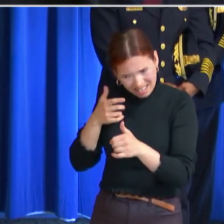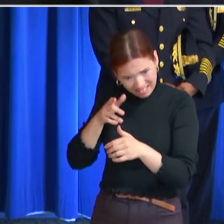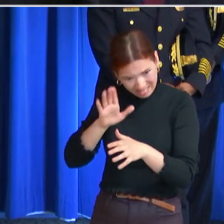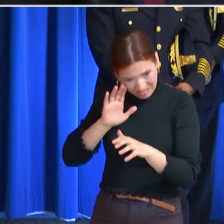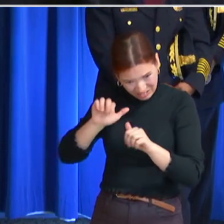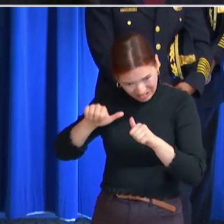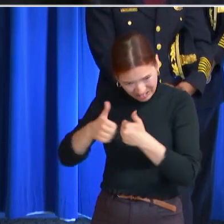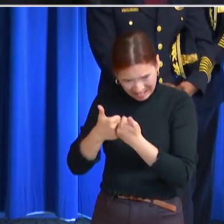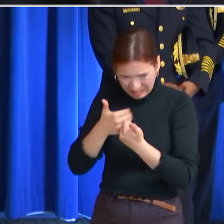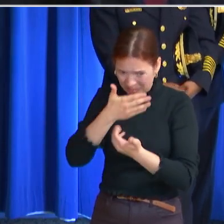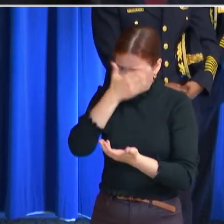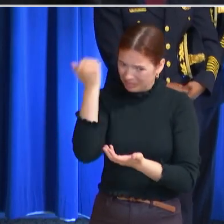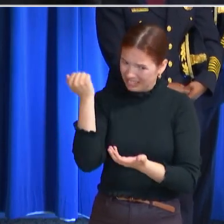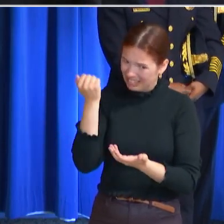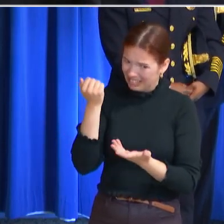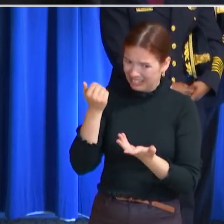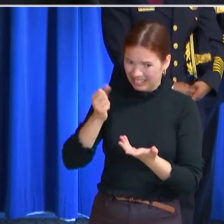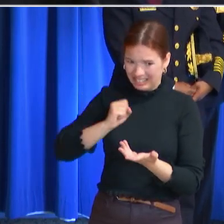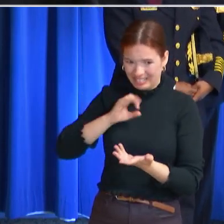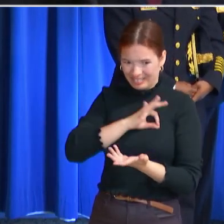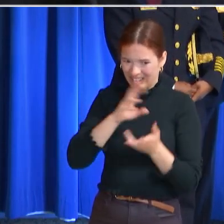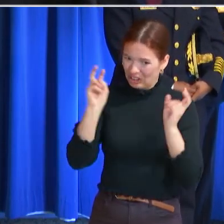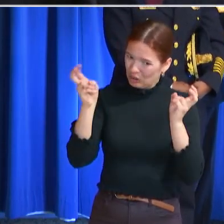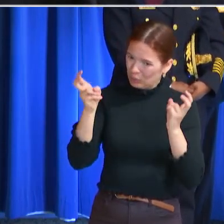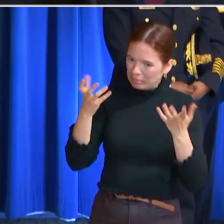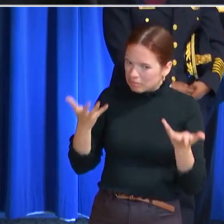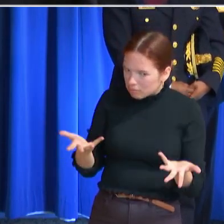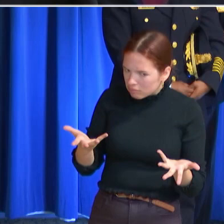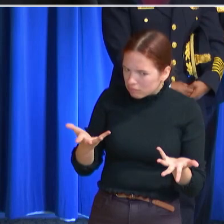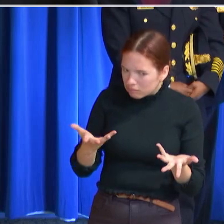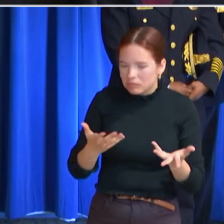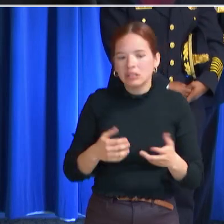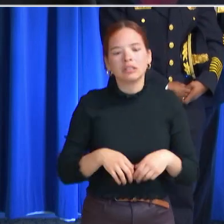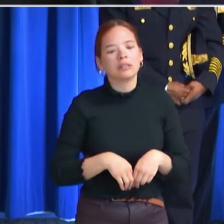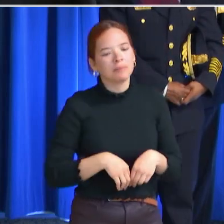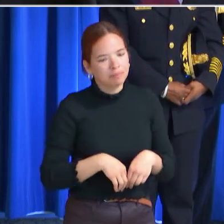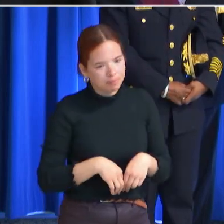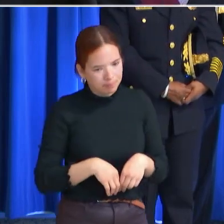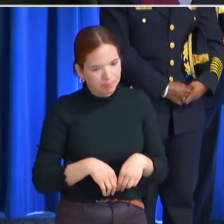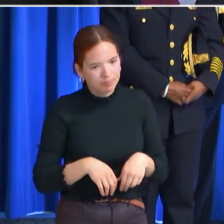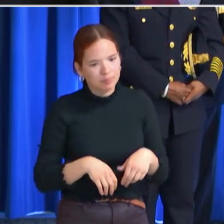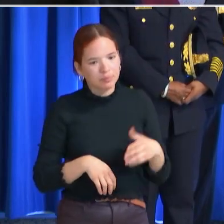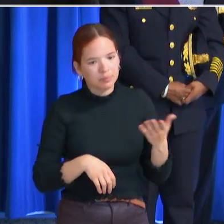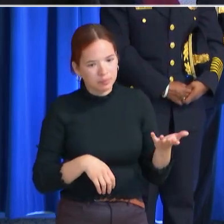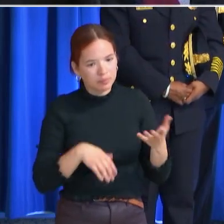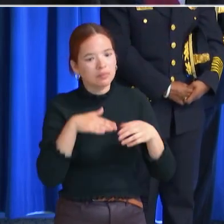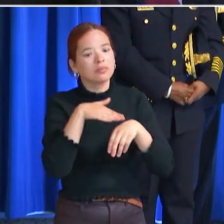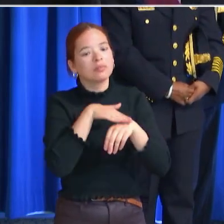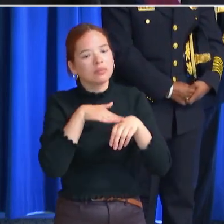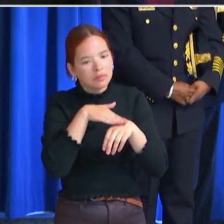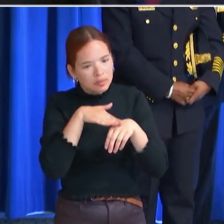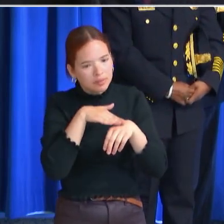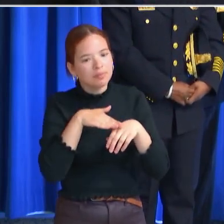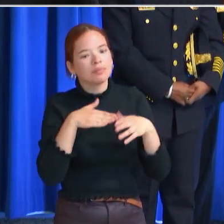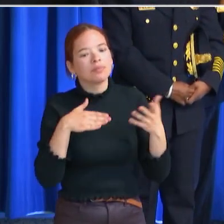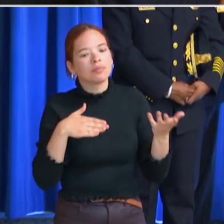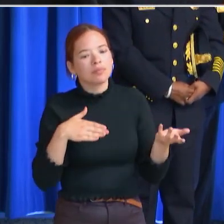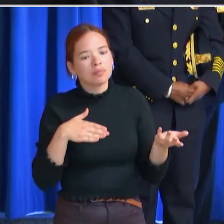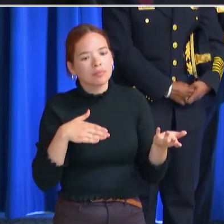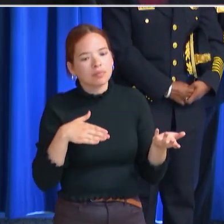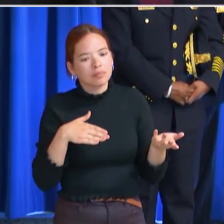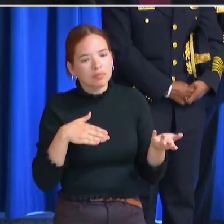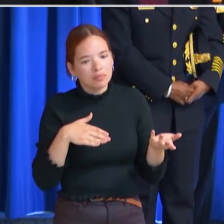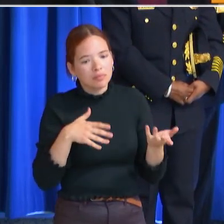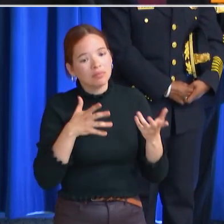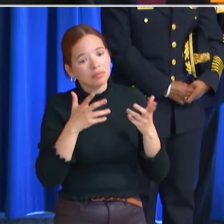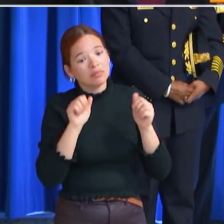the staffing issues that you're facing? So it's getting back to basics. And do we expect it to be a challenge? It could be. But I